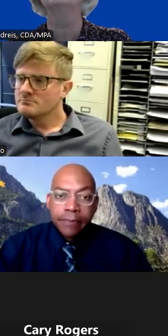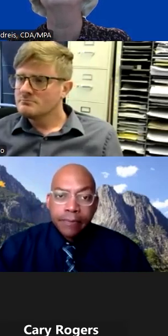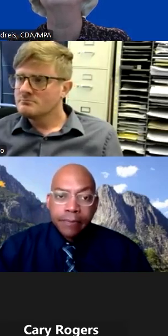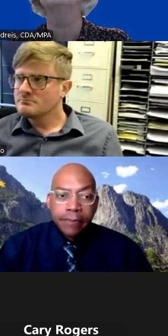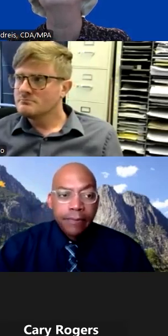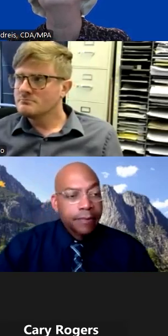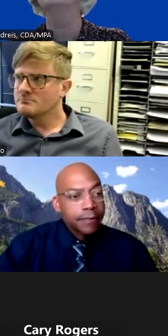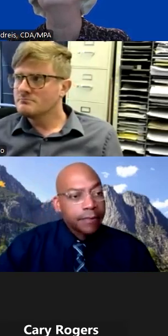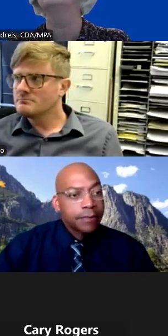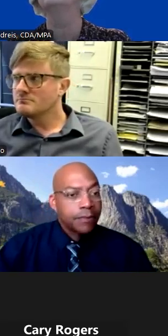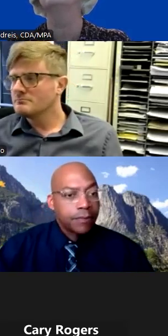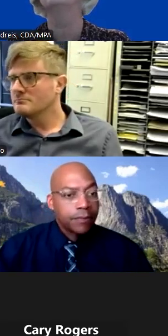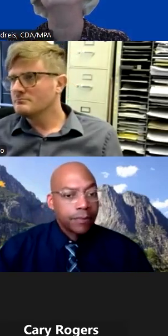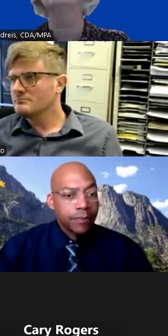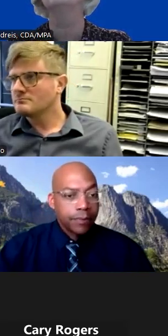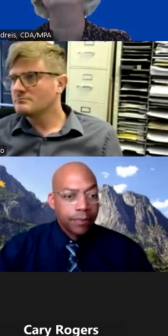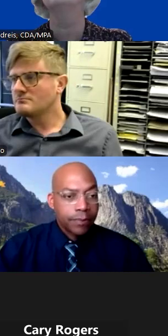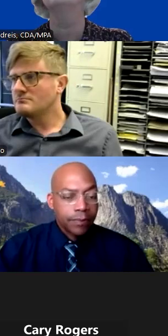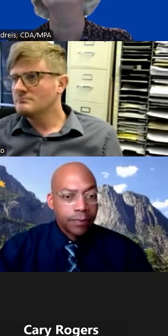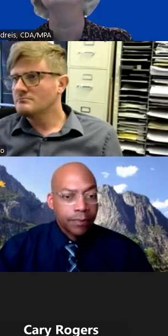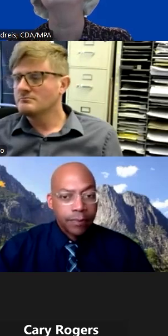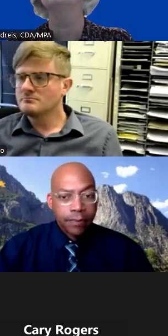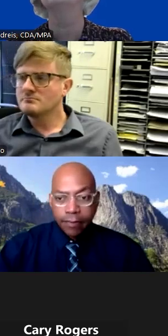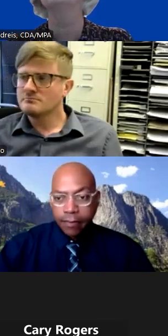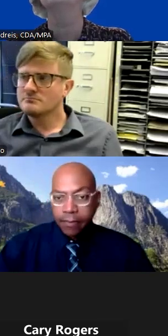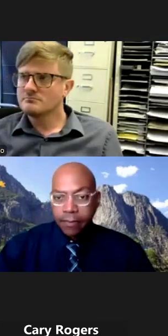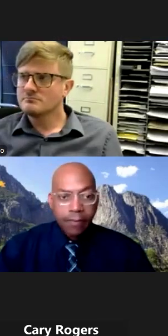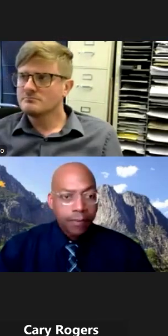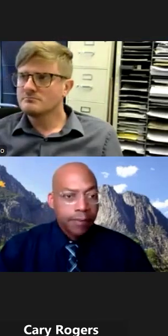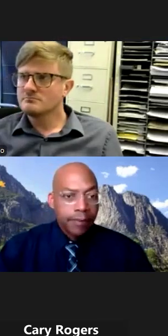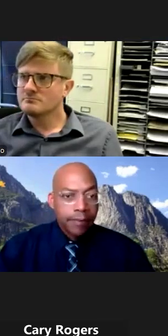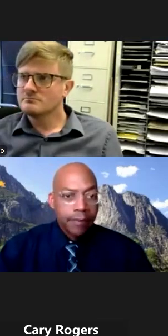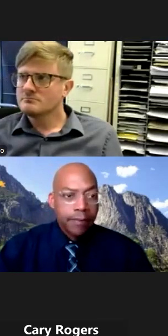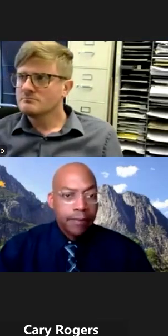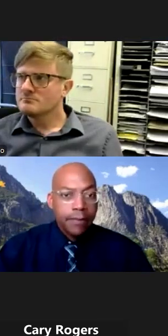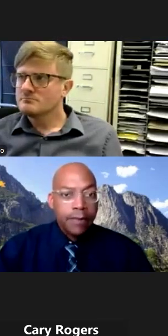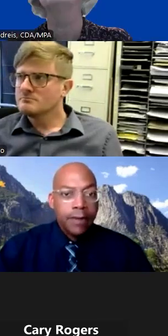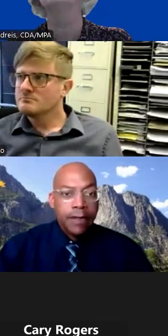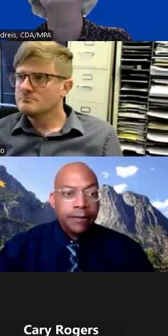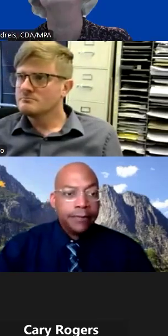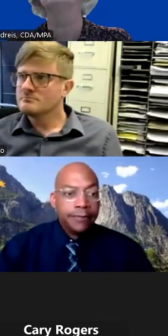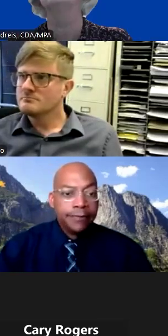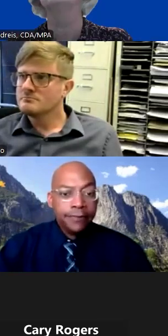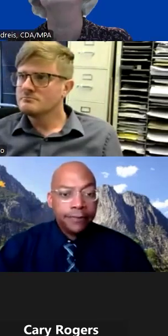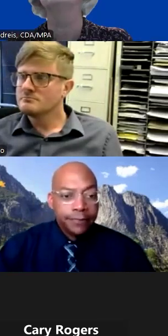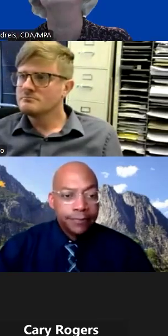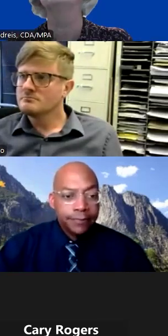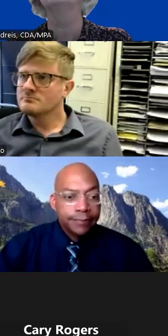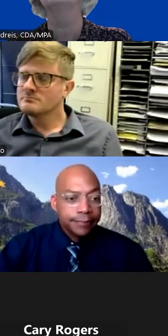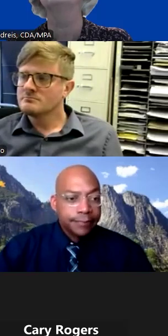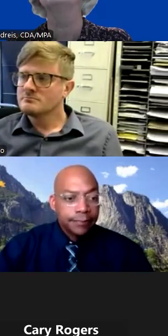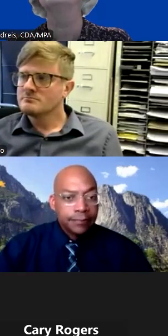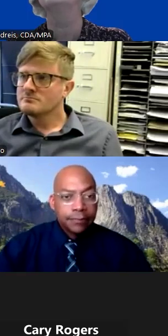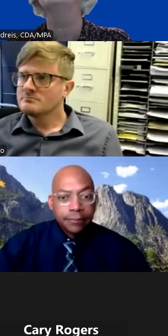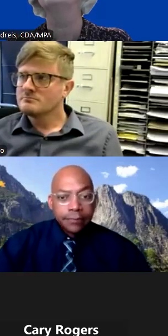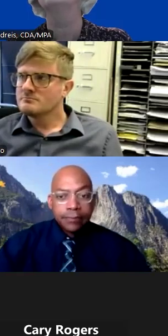Claire, you had a question or comment? Yeah, thank you. It was just sort of to add on to what Barbara was talking about and